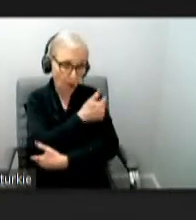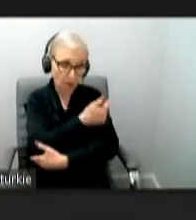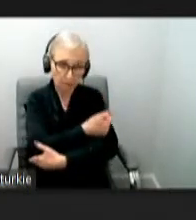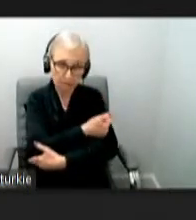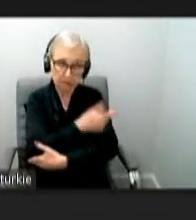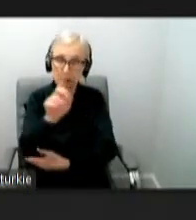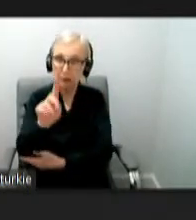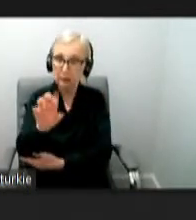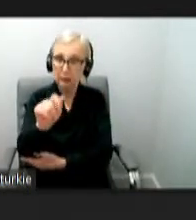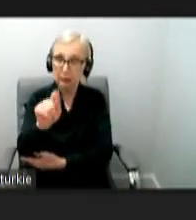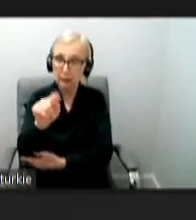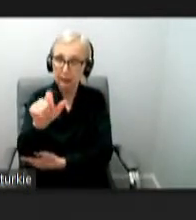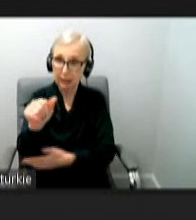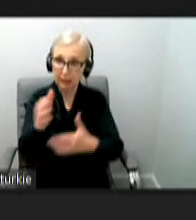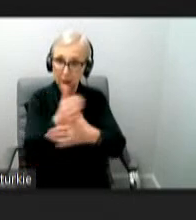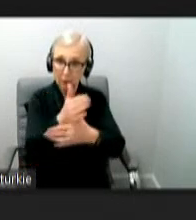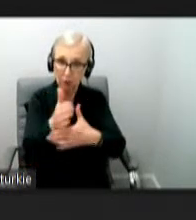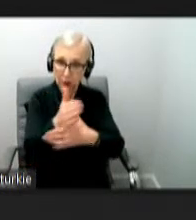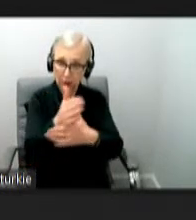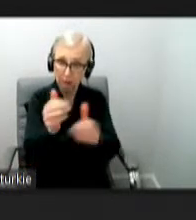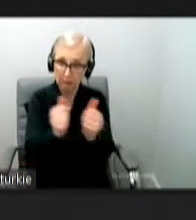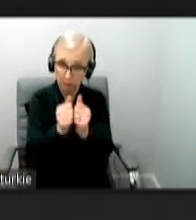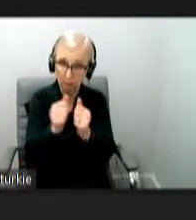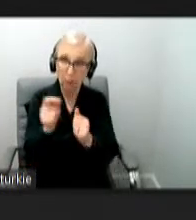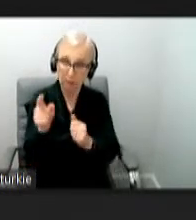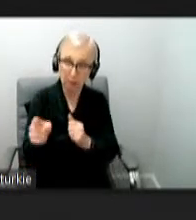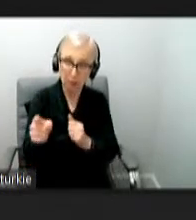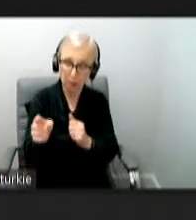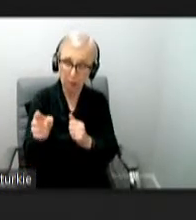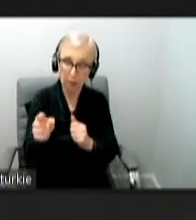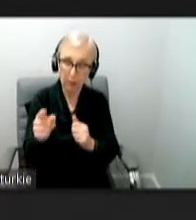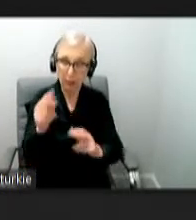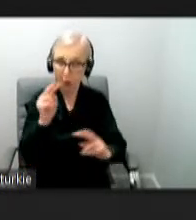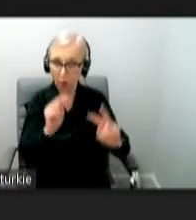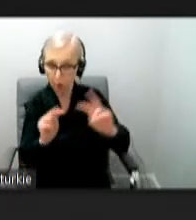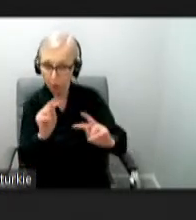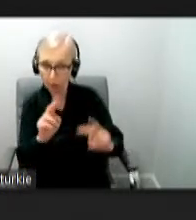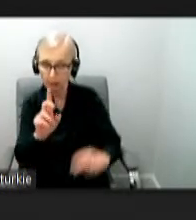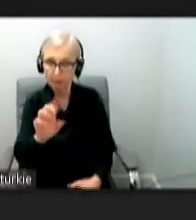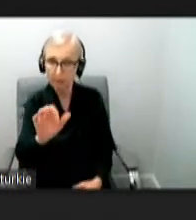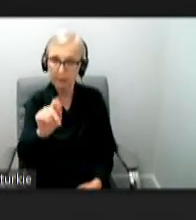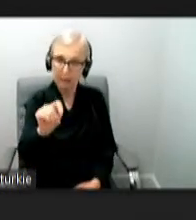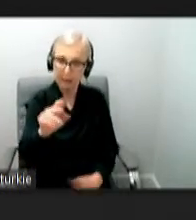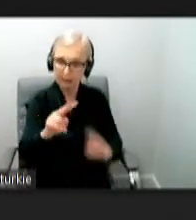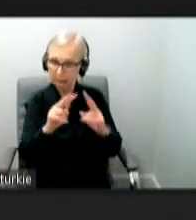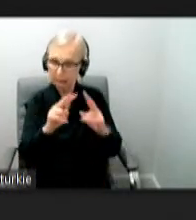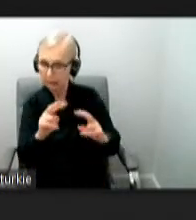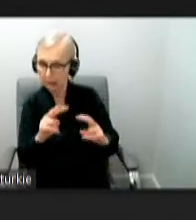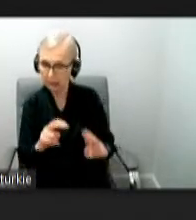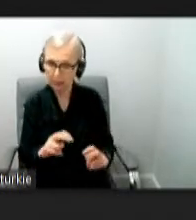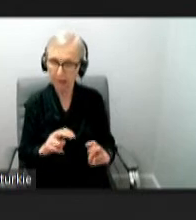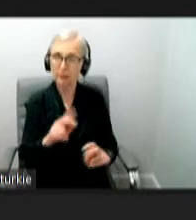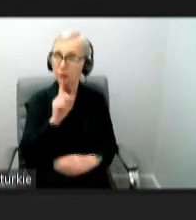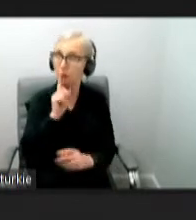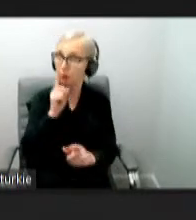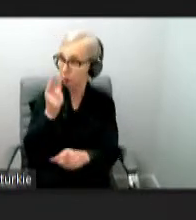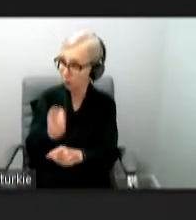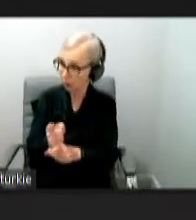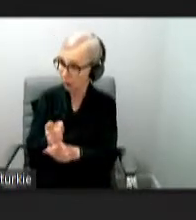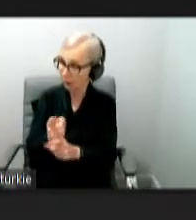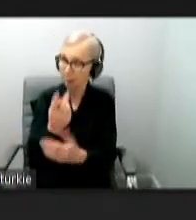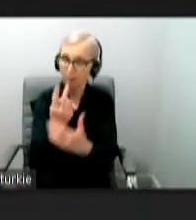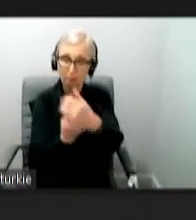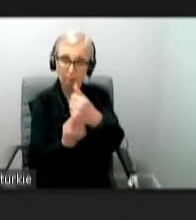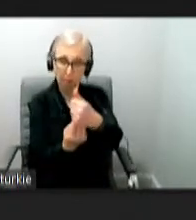that with all of you as well. We're continuing to look at that data and look at different ways to analyze it. But you're absolutely right that I think